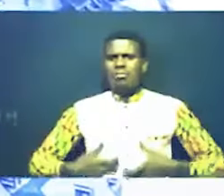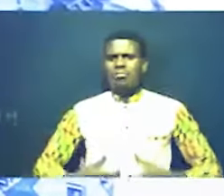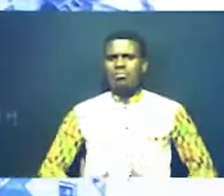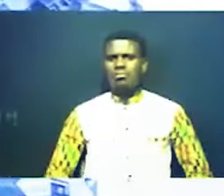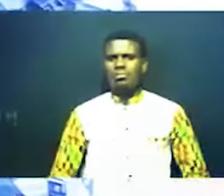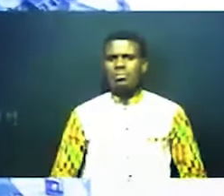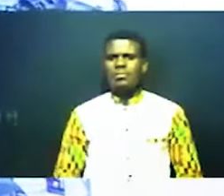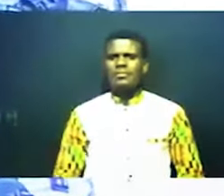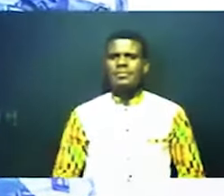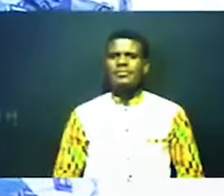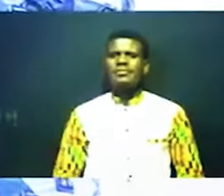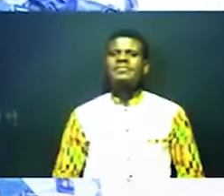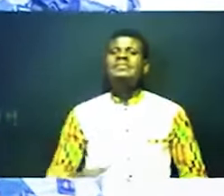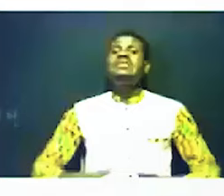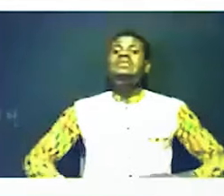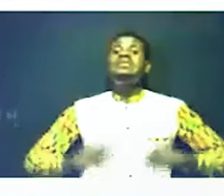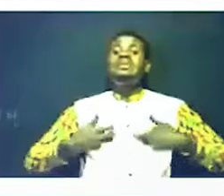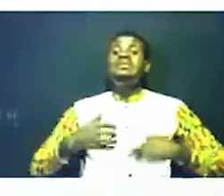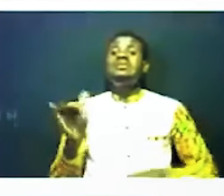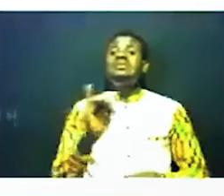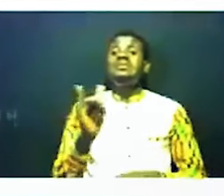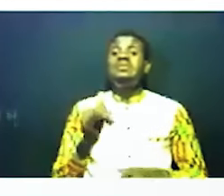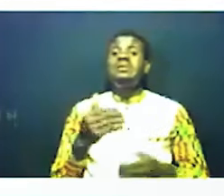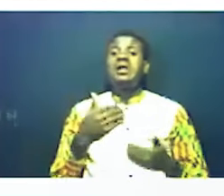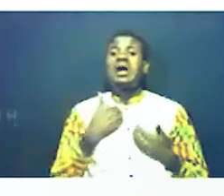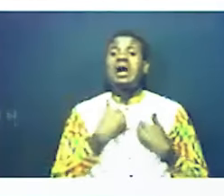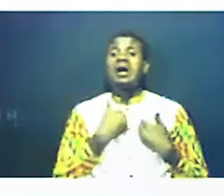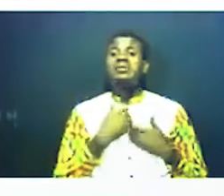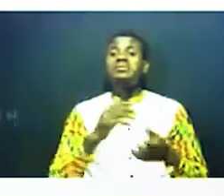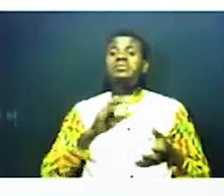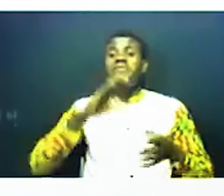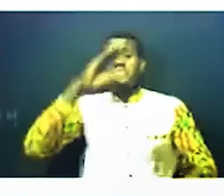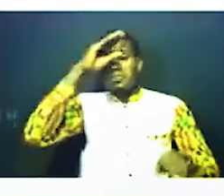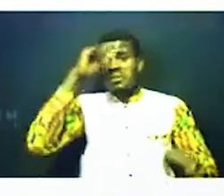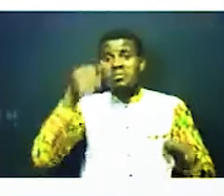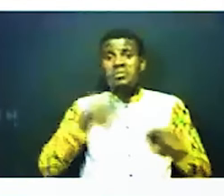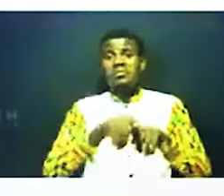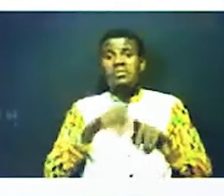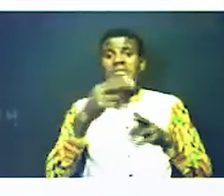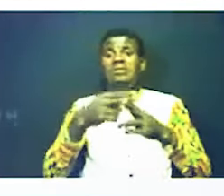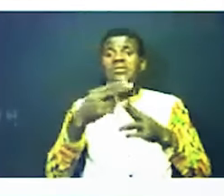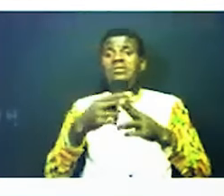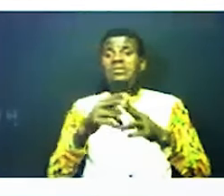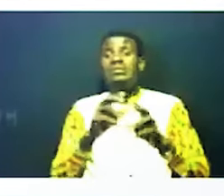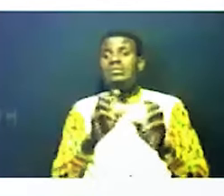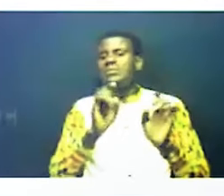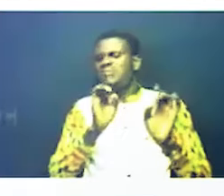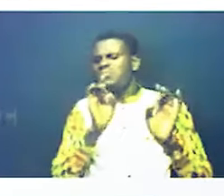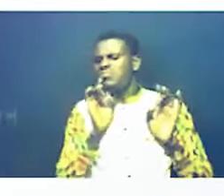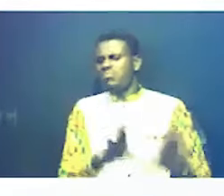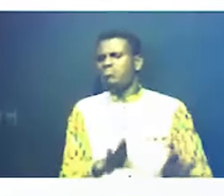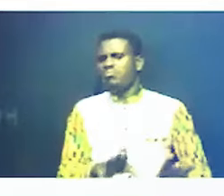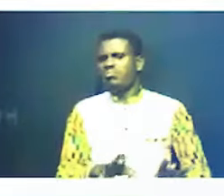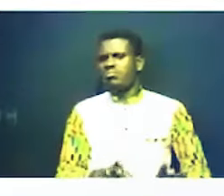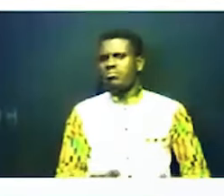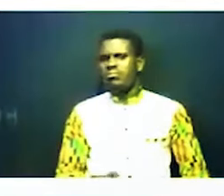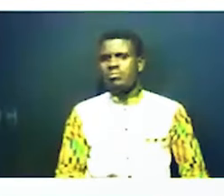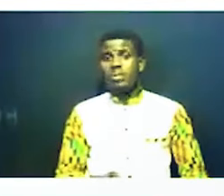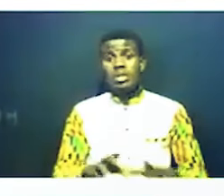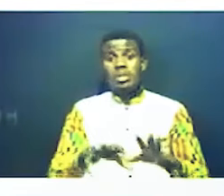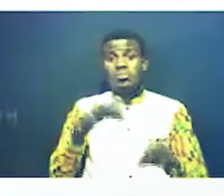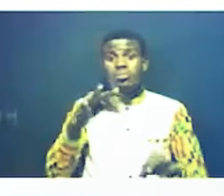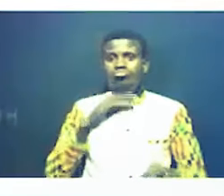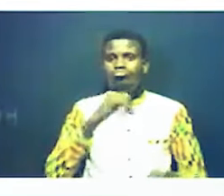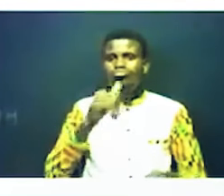Then anger too has a brother called hatred. Unforgiving spirit.